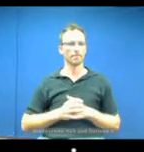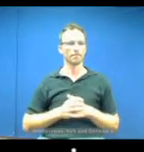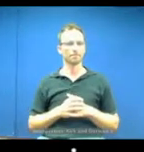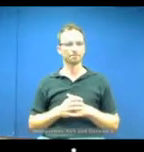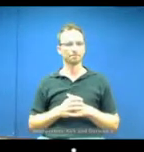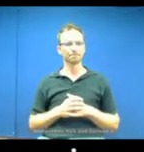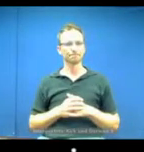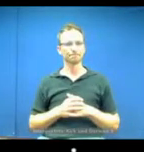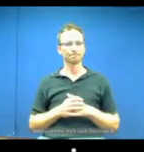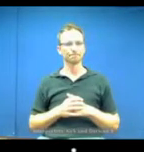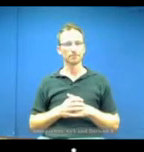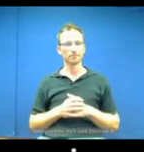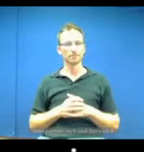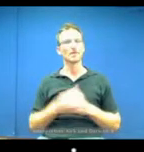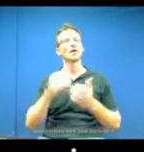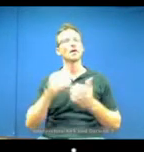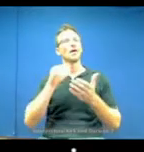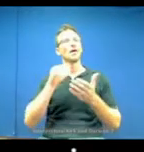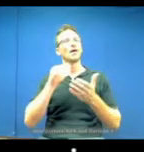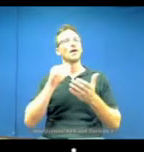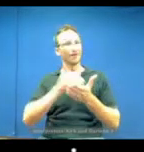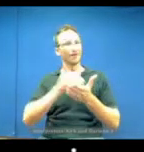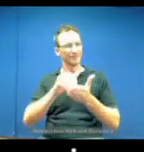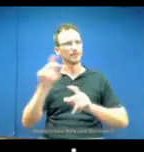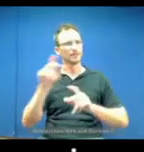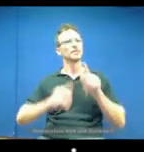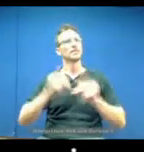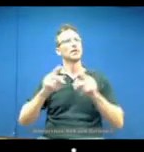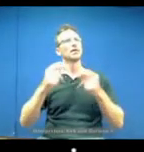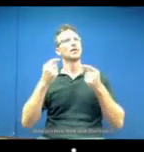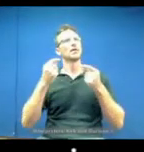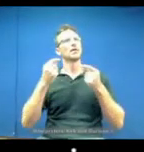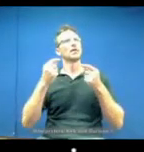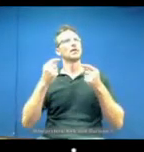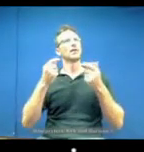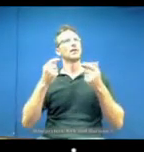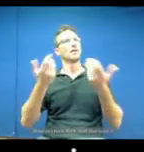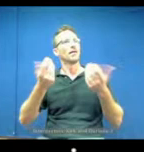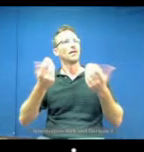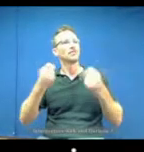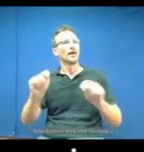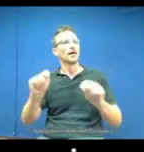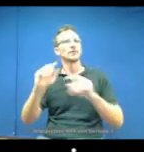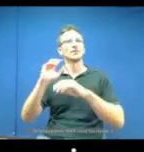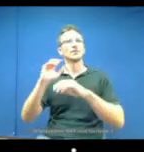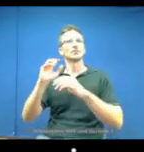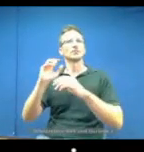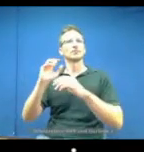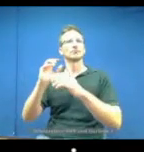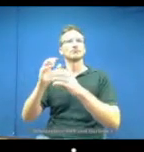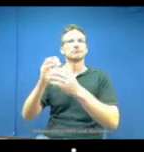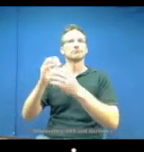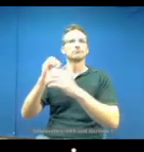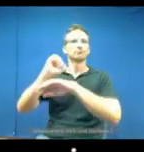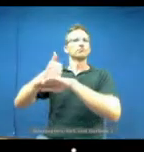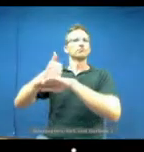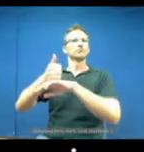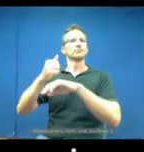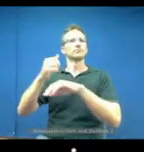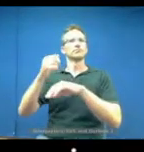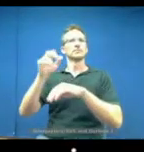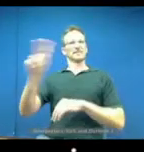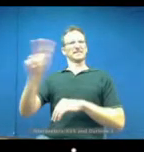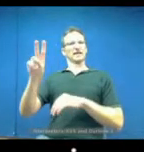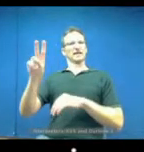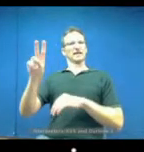So people often try to use the domestic violence petition as a way to start that one-year separation that they need in